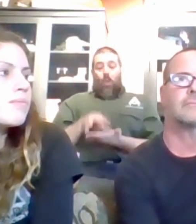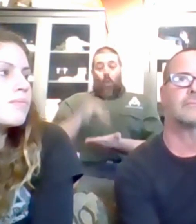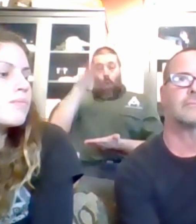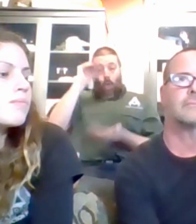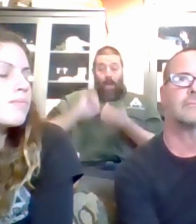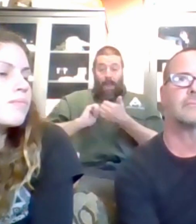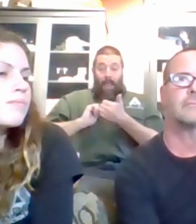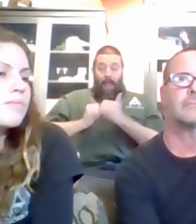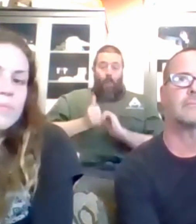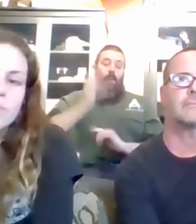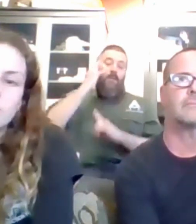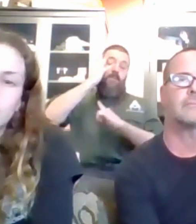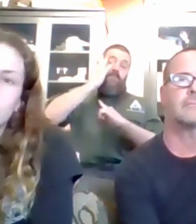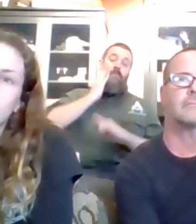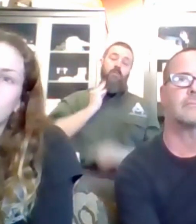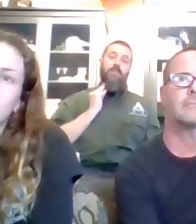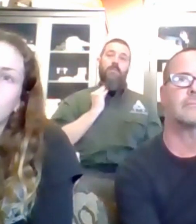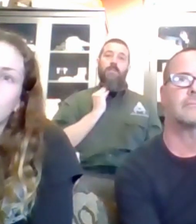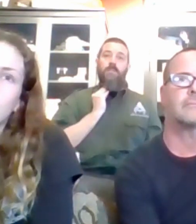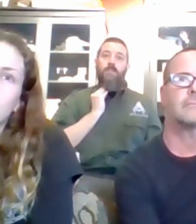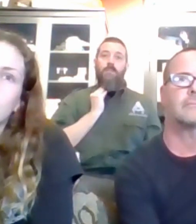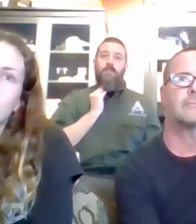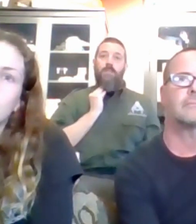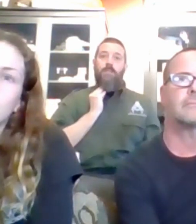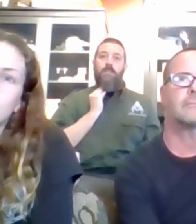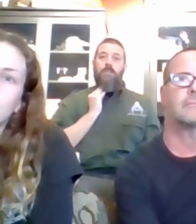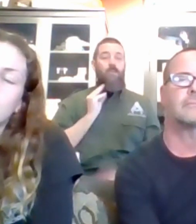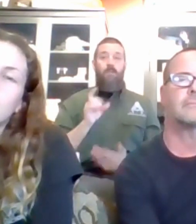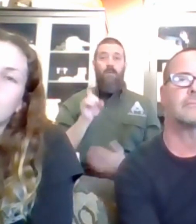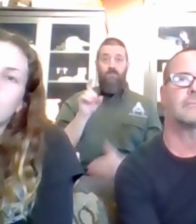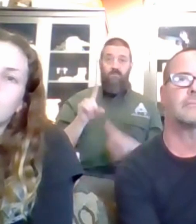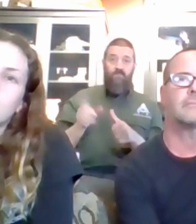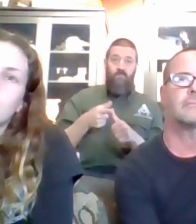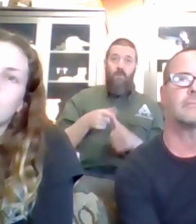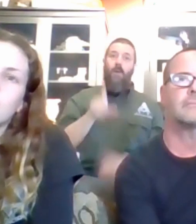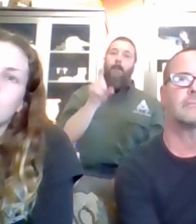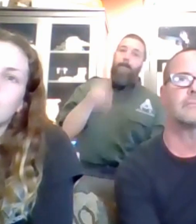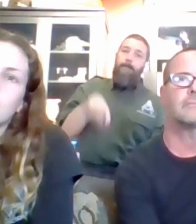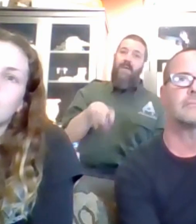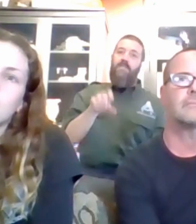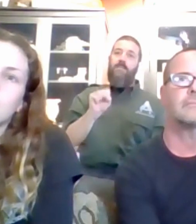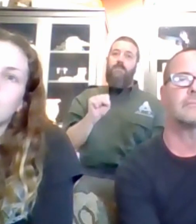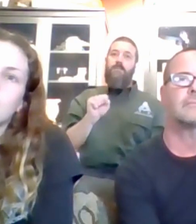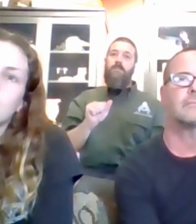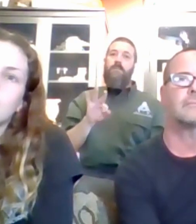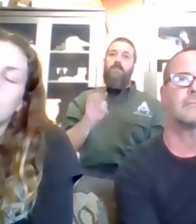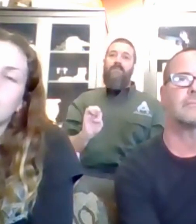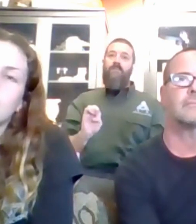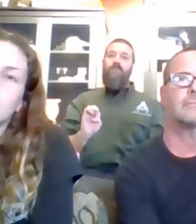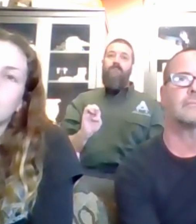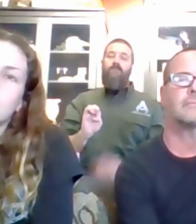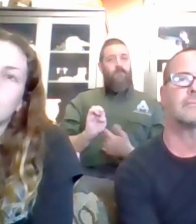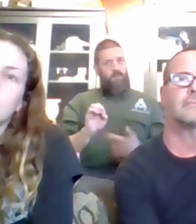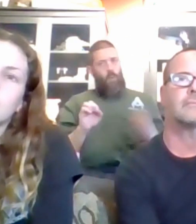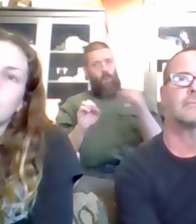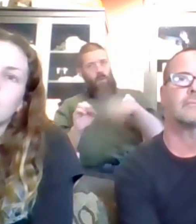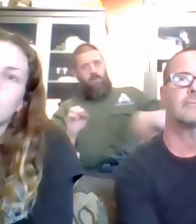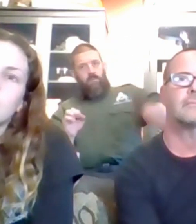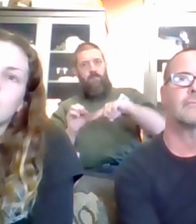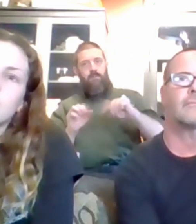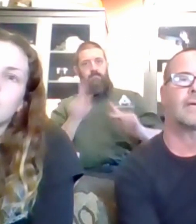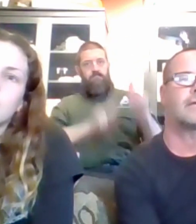through experience, and they have to experience something firsthand. You want to make sure it's done extremely safely, and